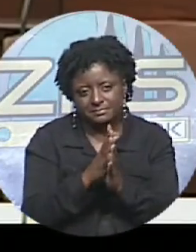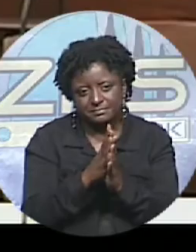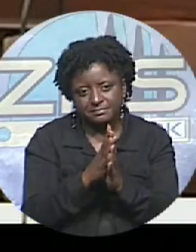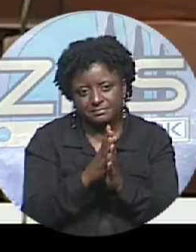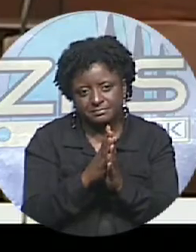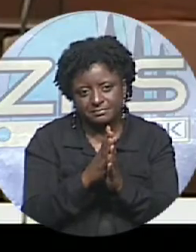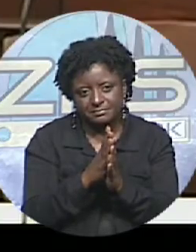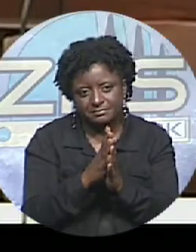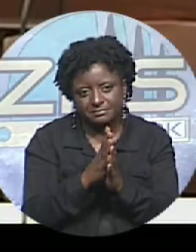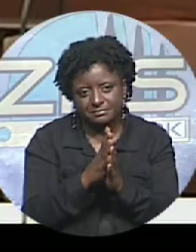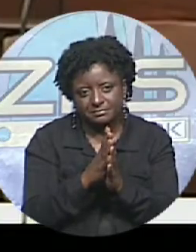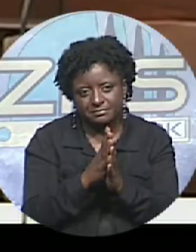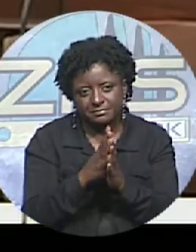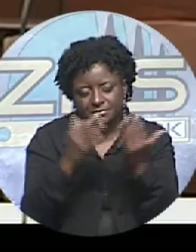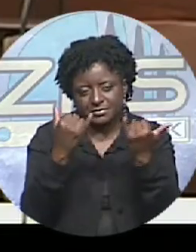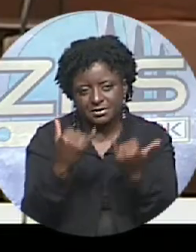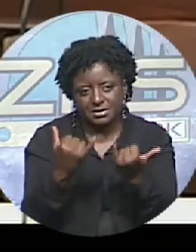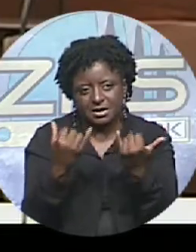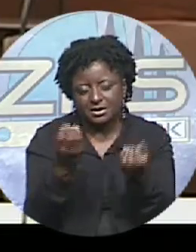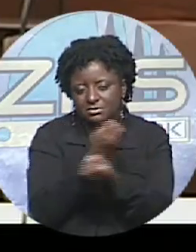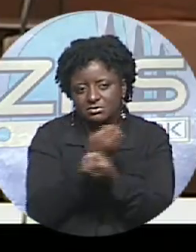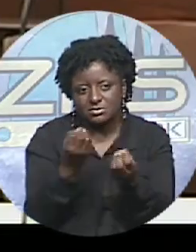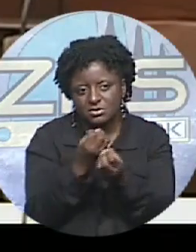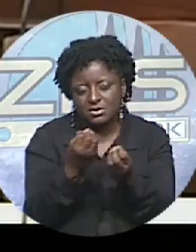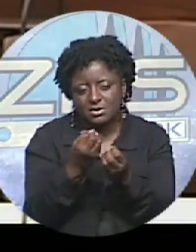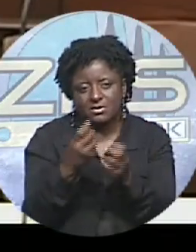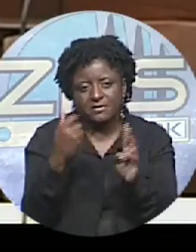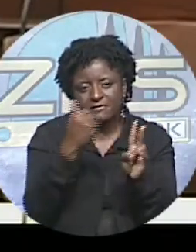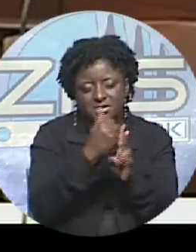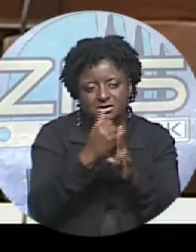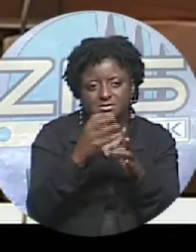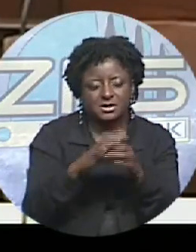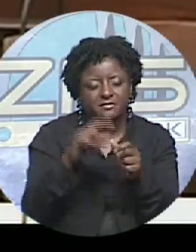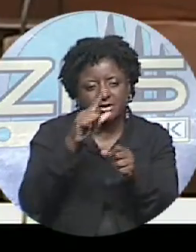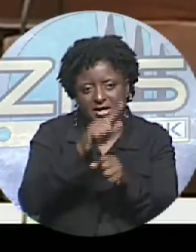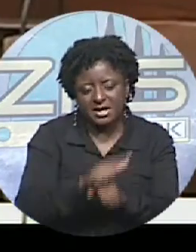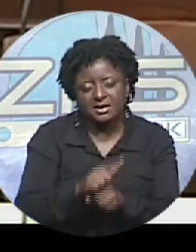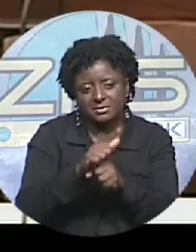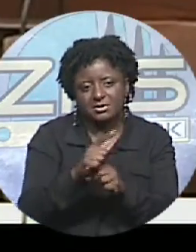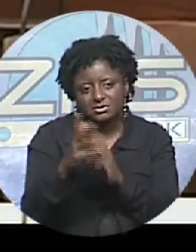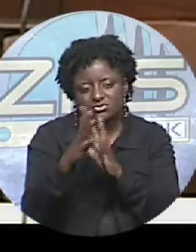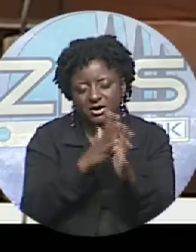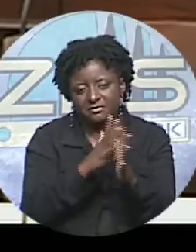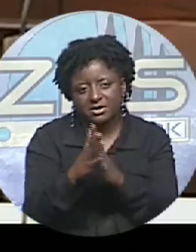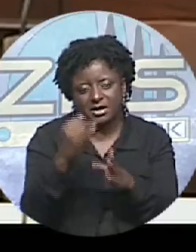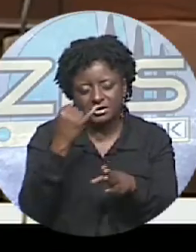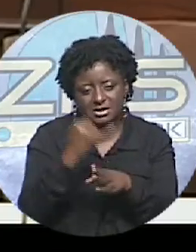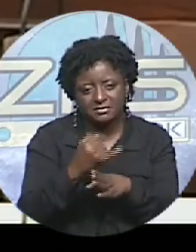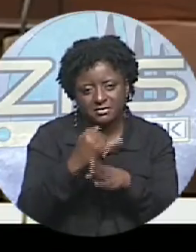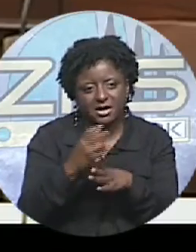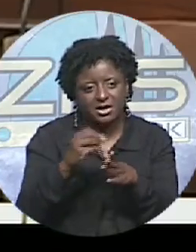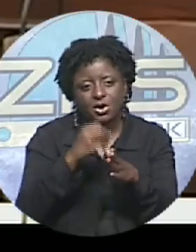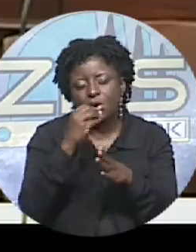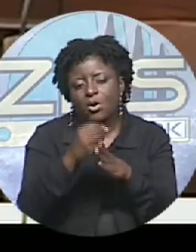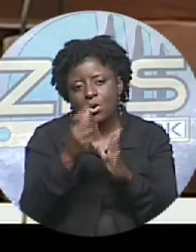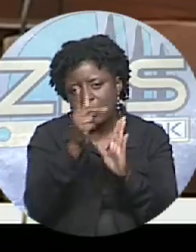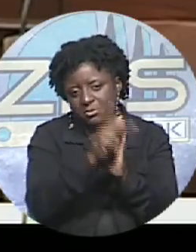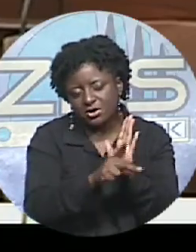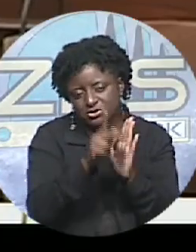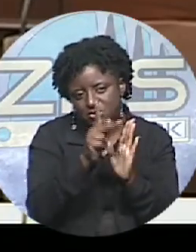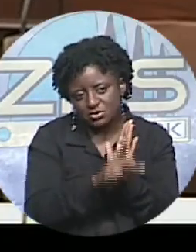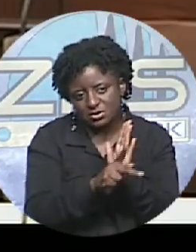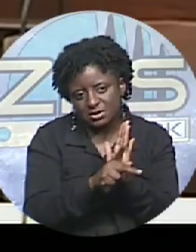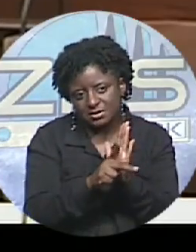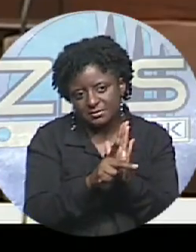Although to date, no victims of labor trafficking have been identified, or rather have been prosecuted, based